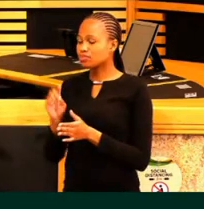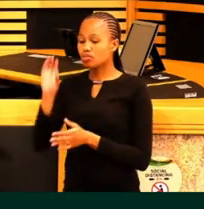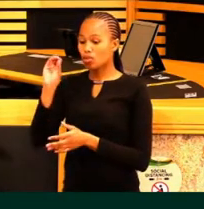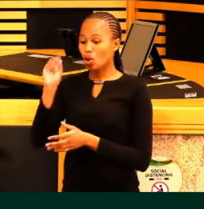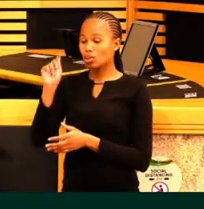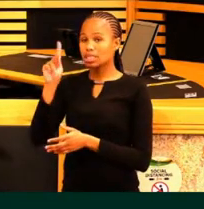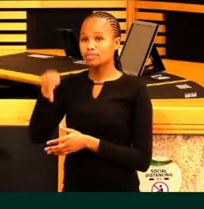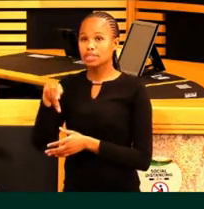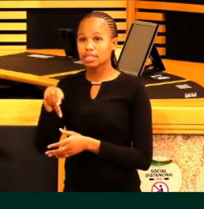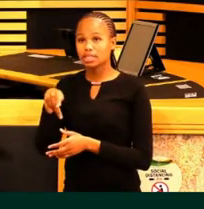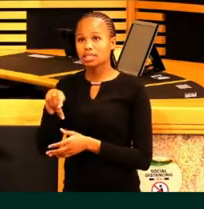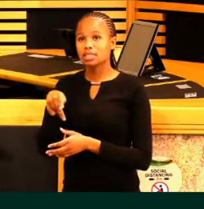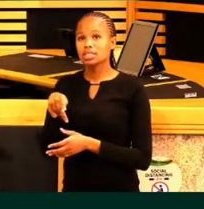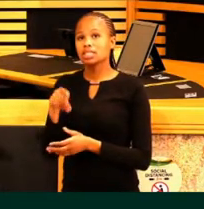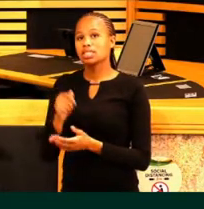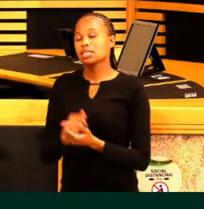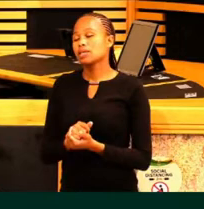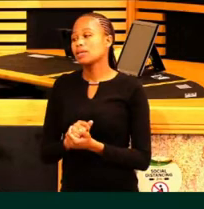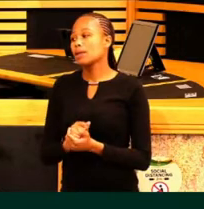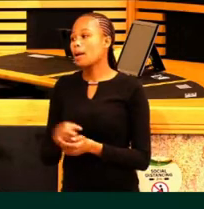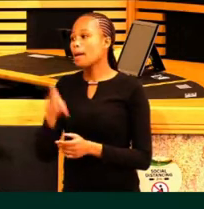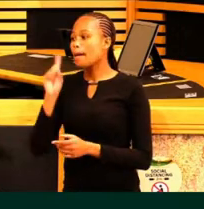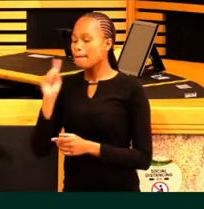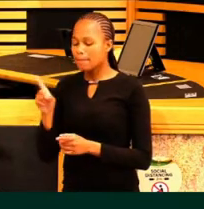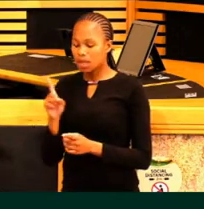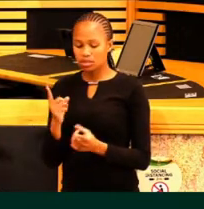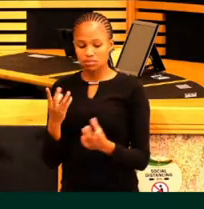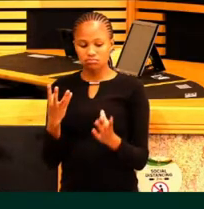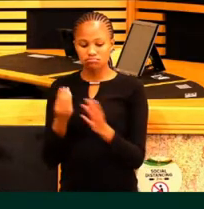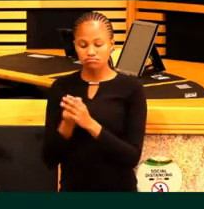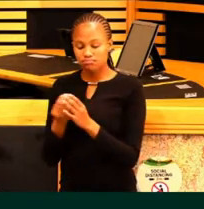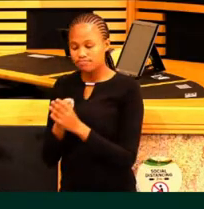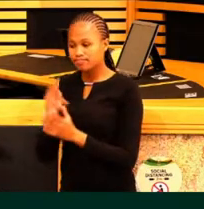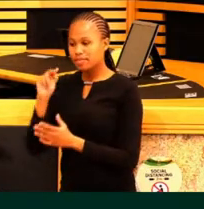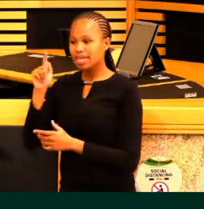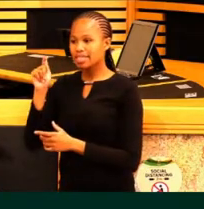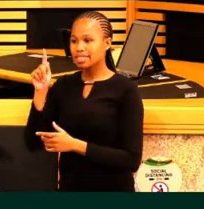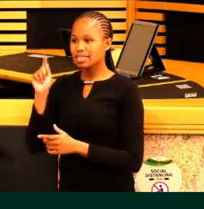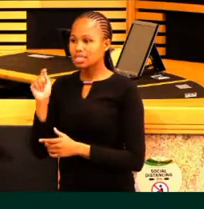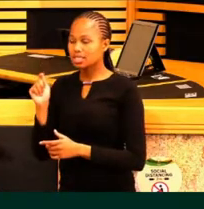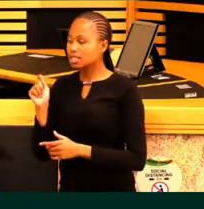OTP e itibane with the entities